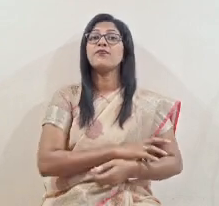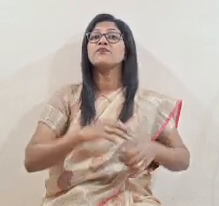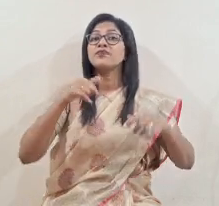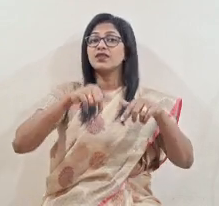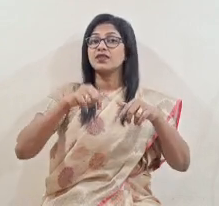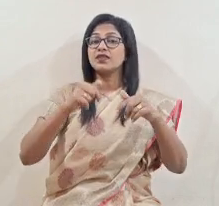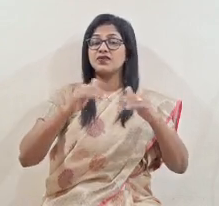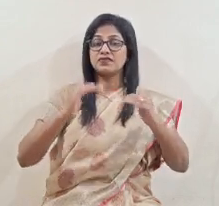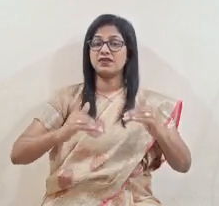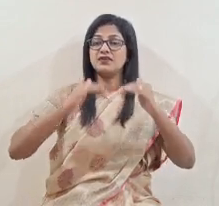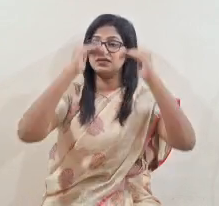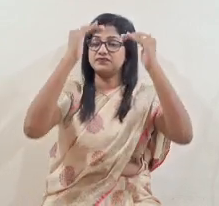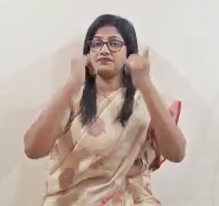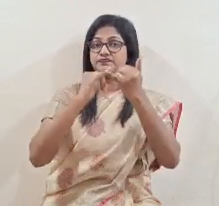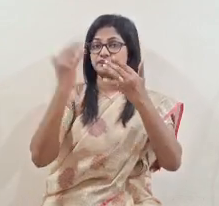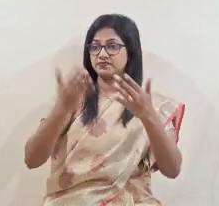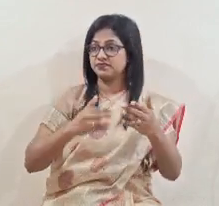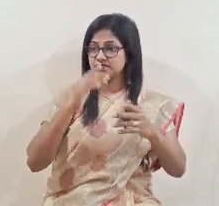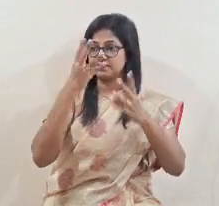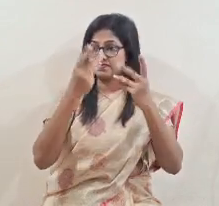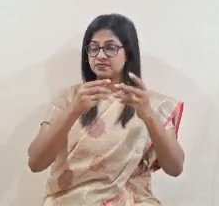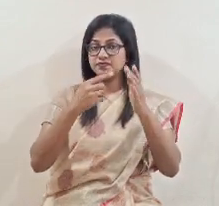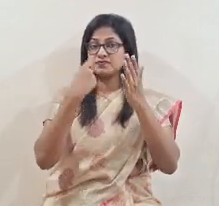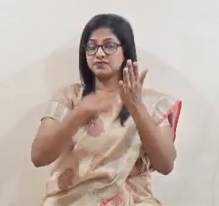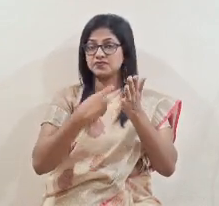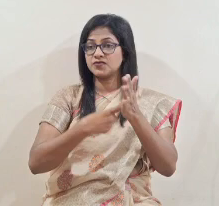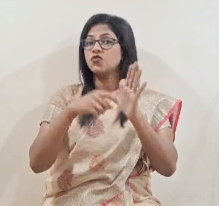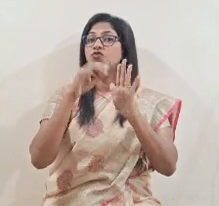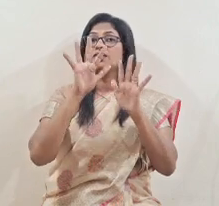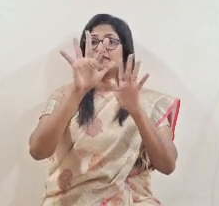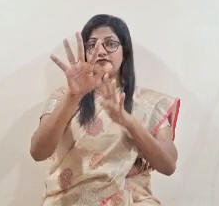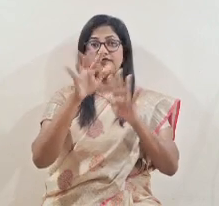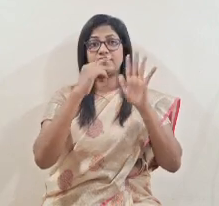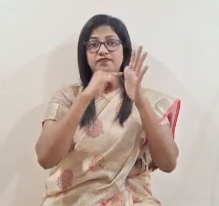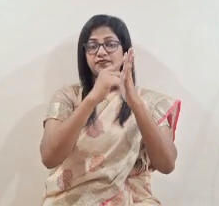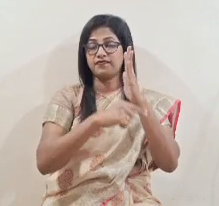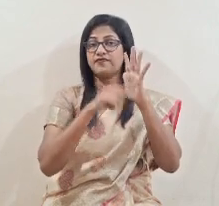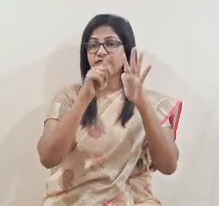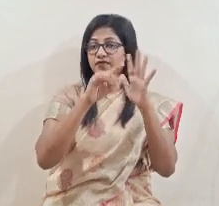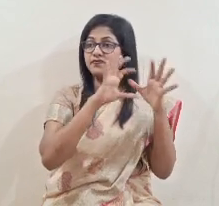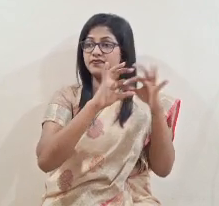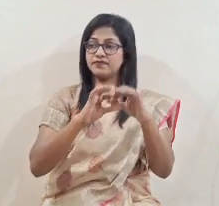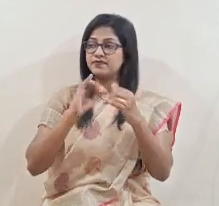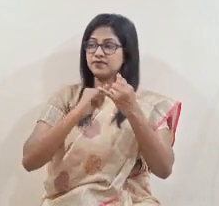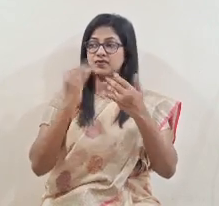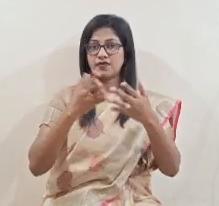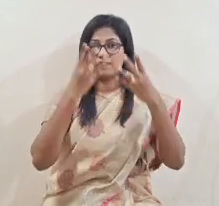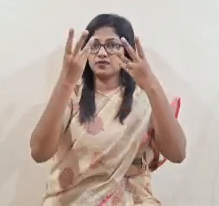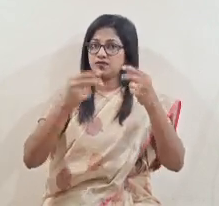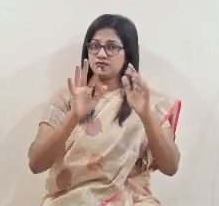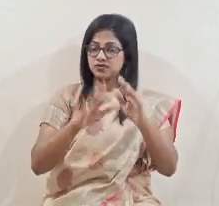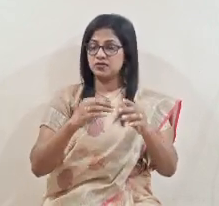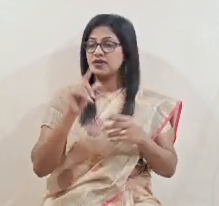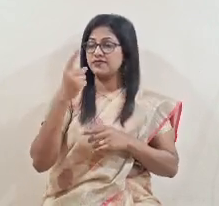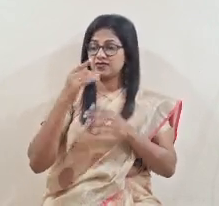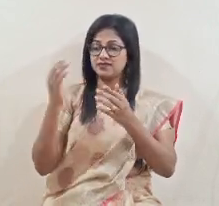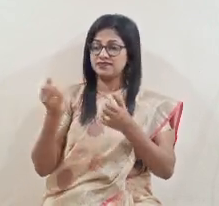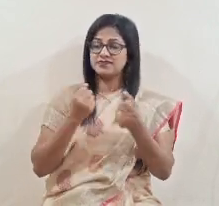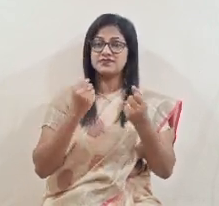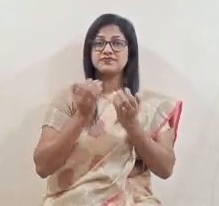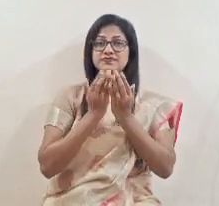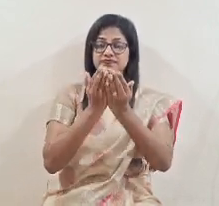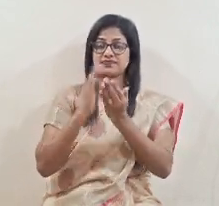Now coming to the level of service parameter measures, so the 5 parameter measures on which the service is calculated. So starting with the